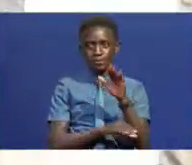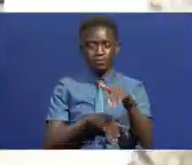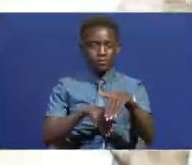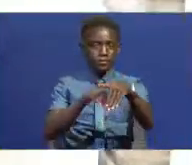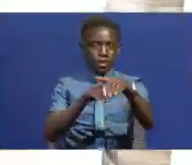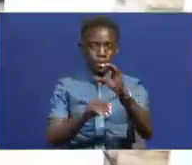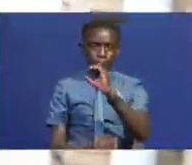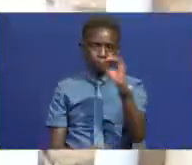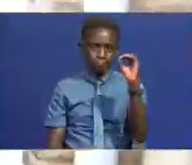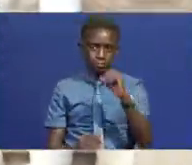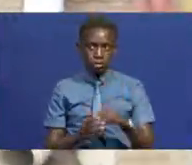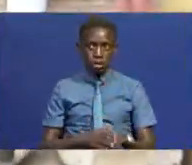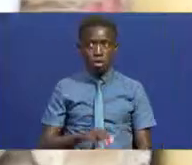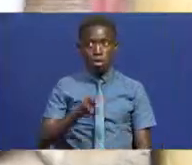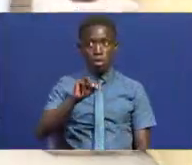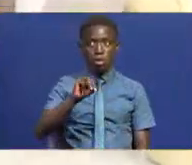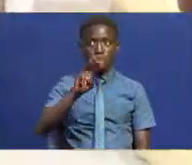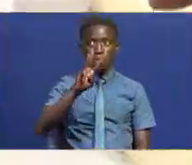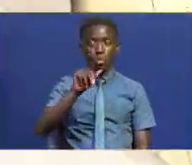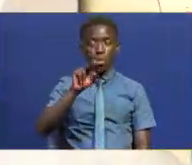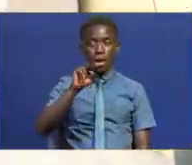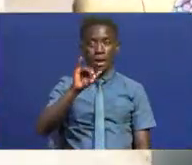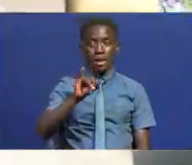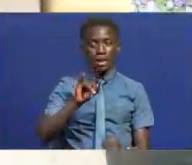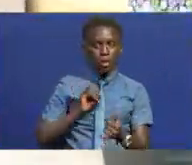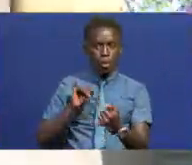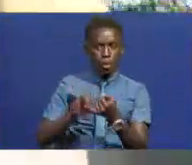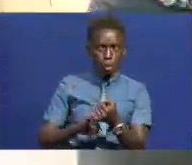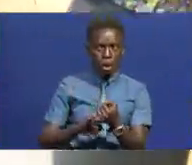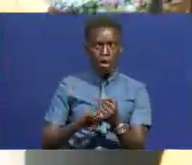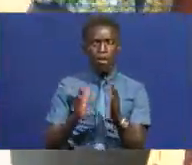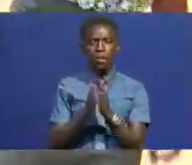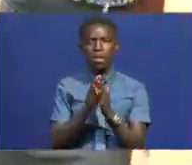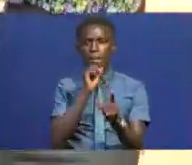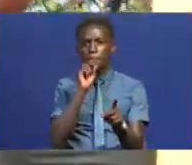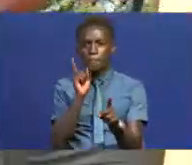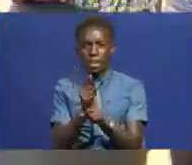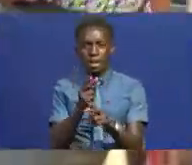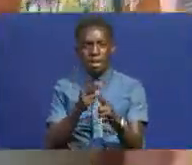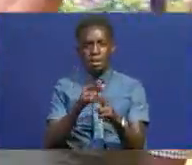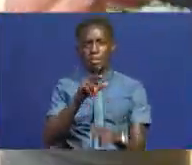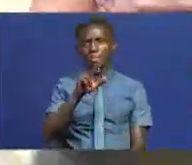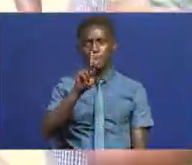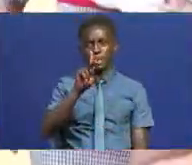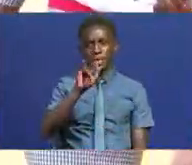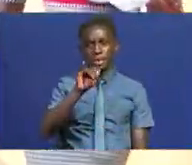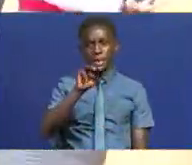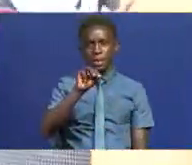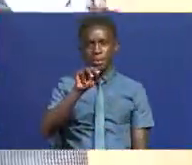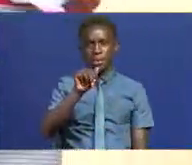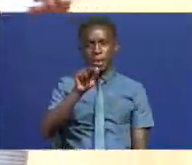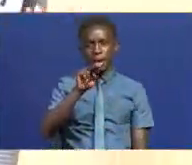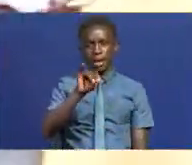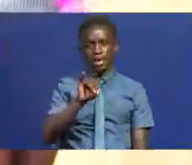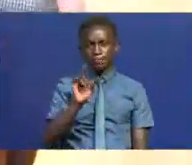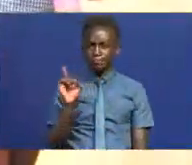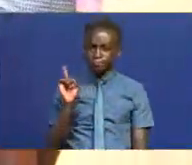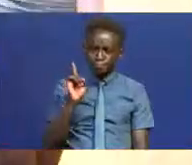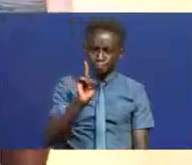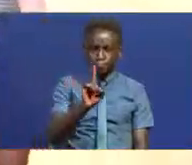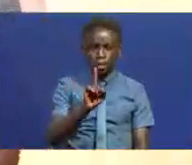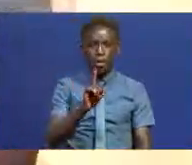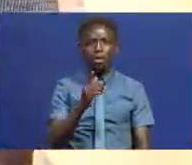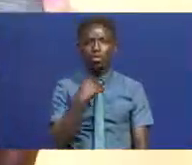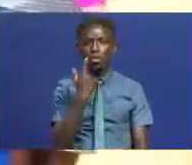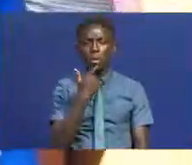Mwangi Wa Iria's spouse, Jane Waigwe Kimani, and his brother-in-law, Solomon Mutura Kimani, appeared before Anti-Corruption Chief Magistrate Court on